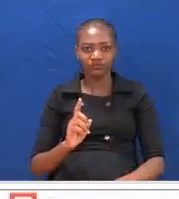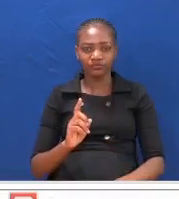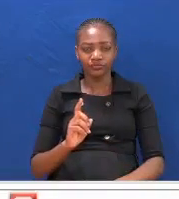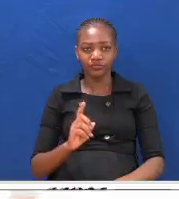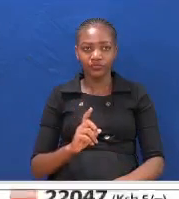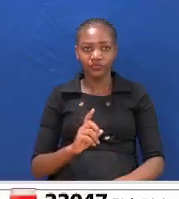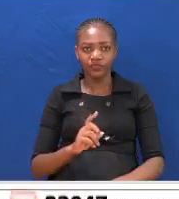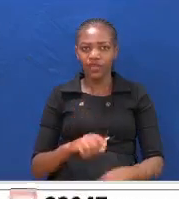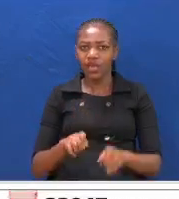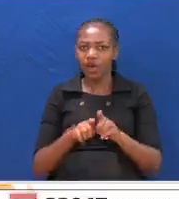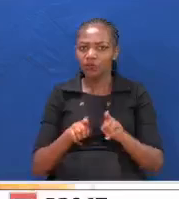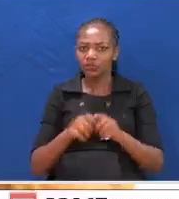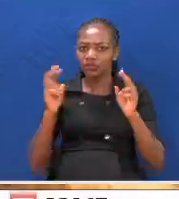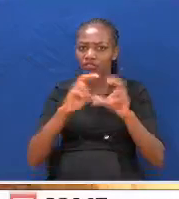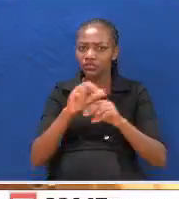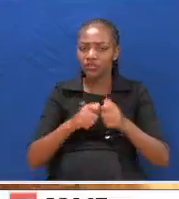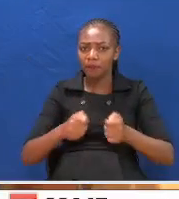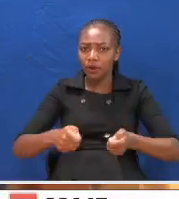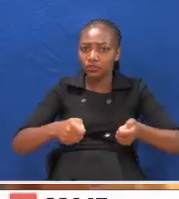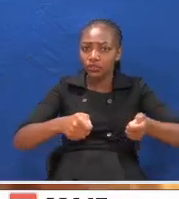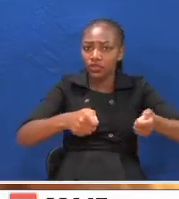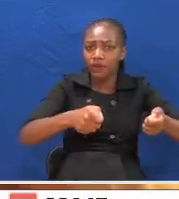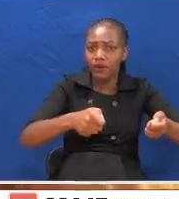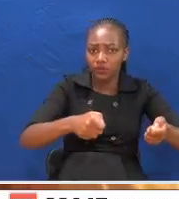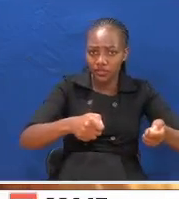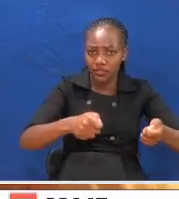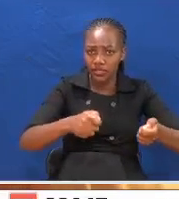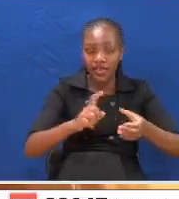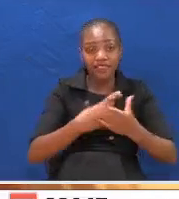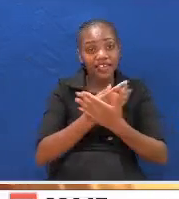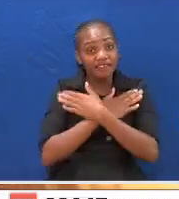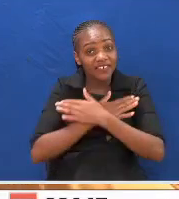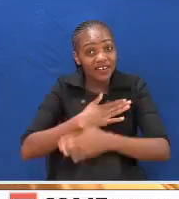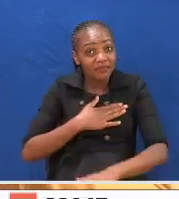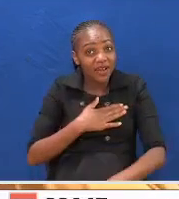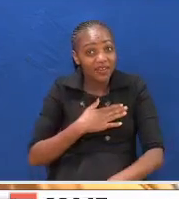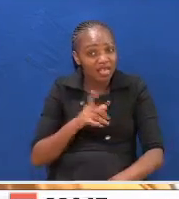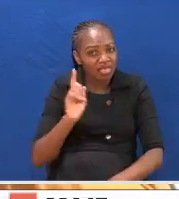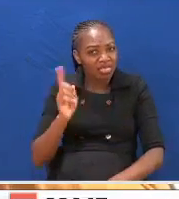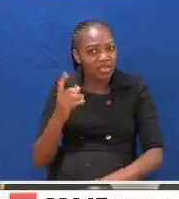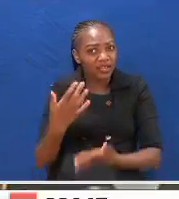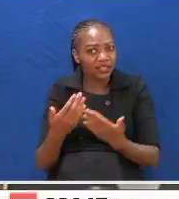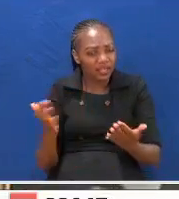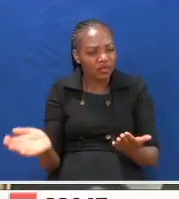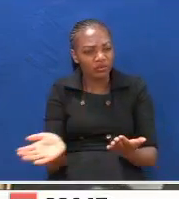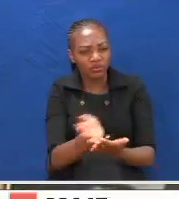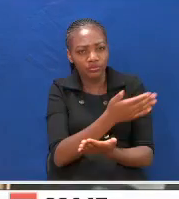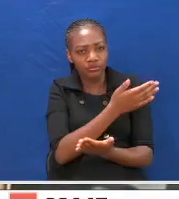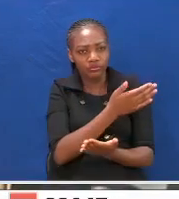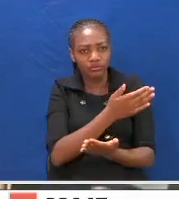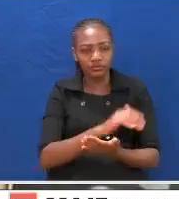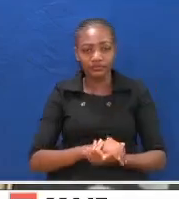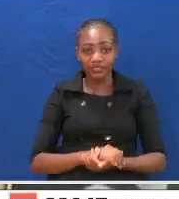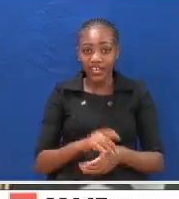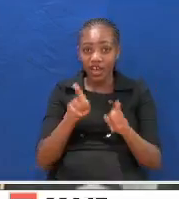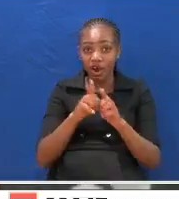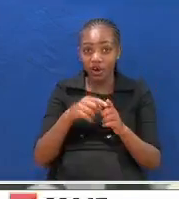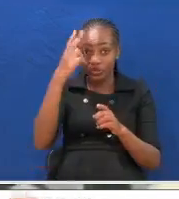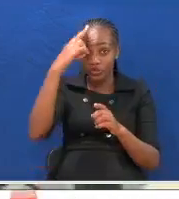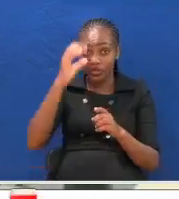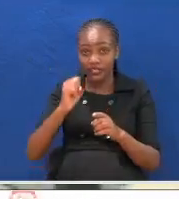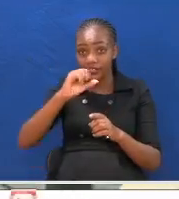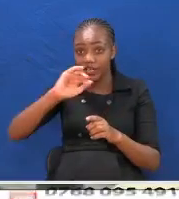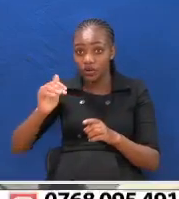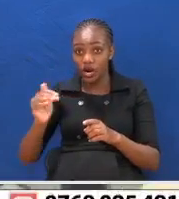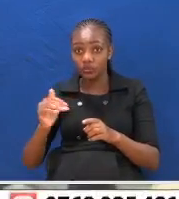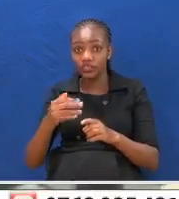ya wheelbarrows na mkokoteni, my friend, hiyo kitu tutaitupa. In Kajiado County, 20